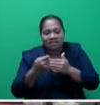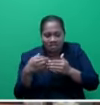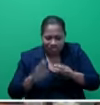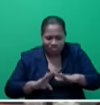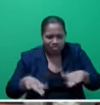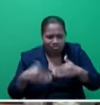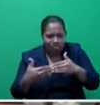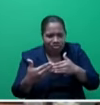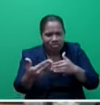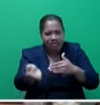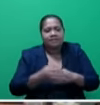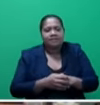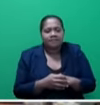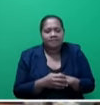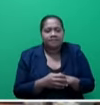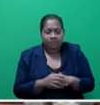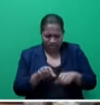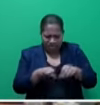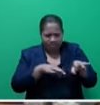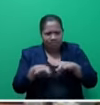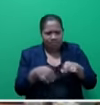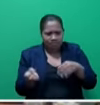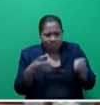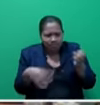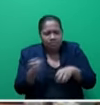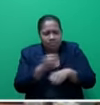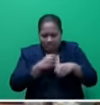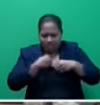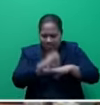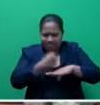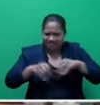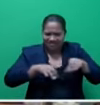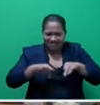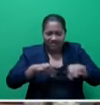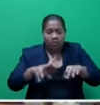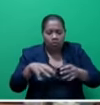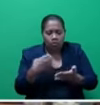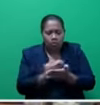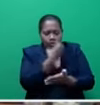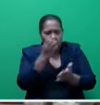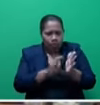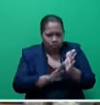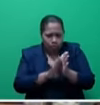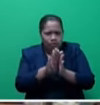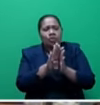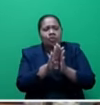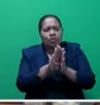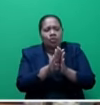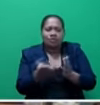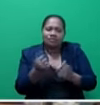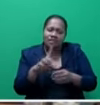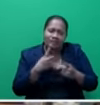Speaker, this is our plan to contribute to our government's plan for the economic recovery as outlined by His Excellency our